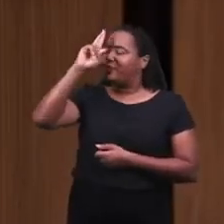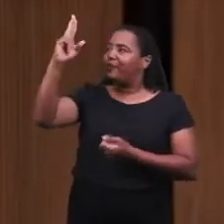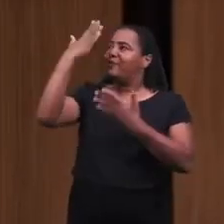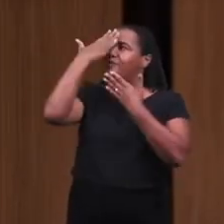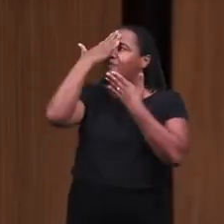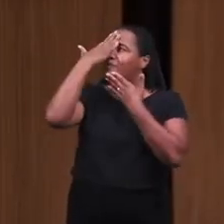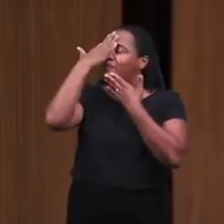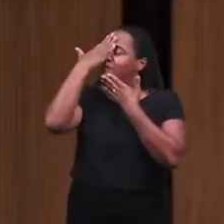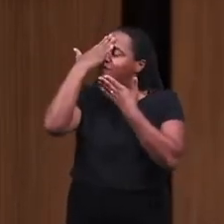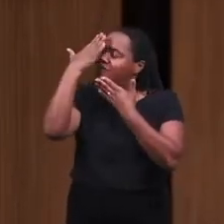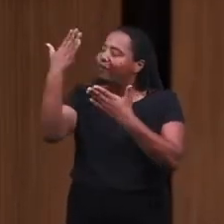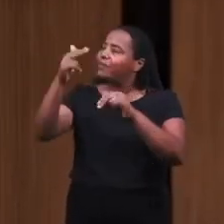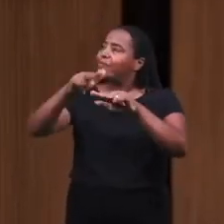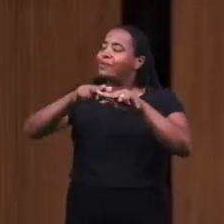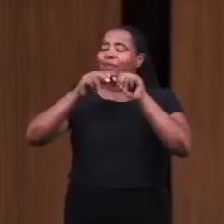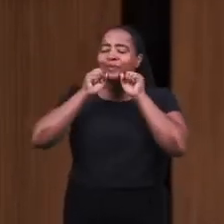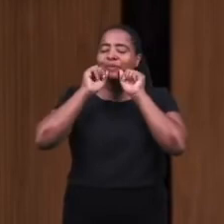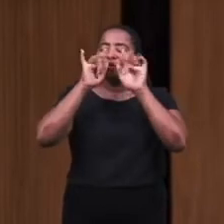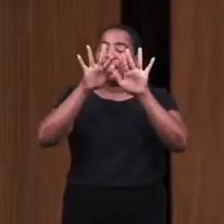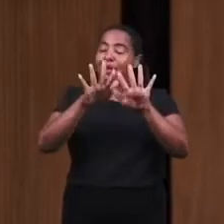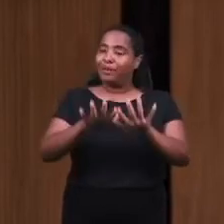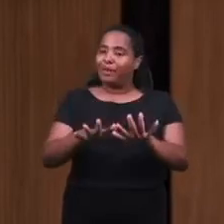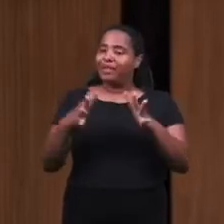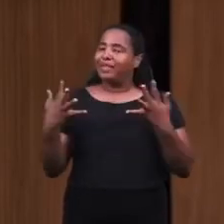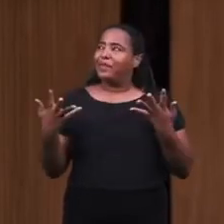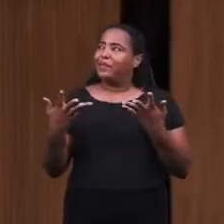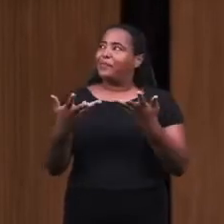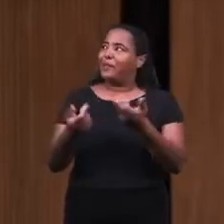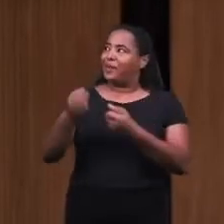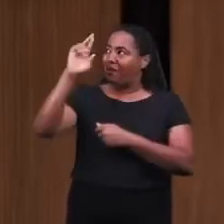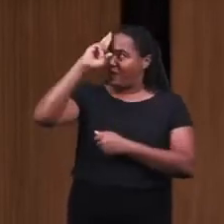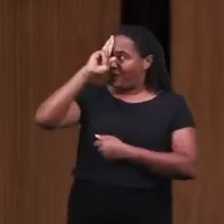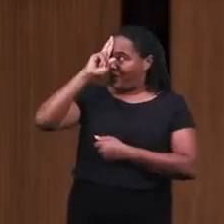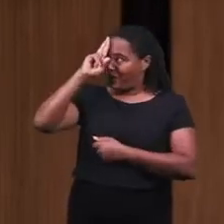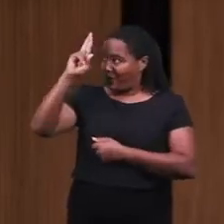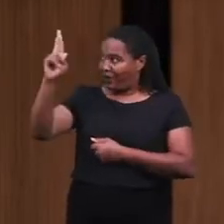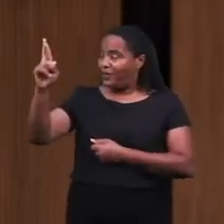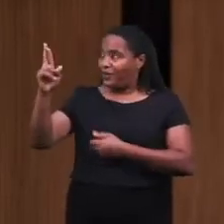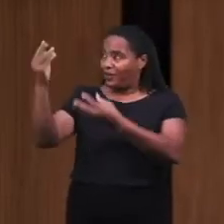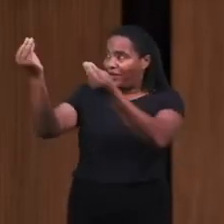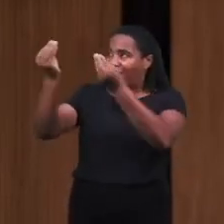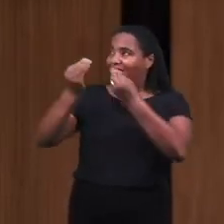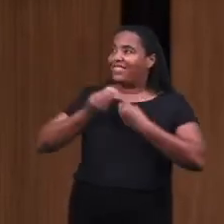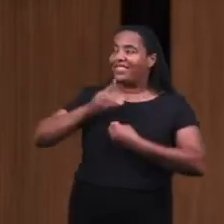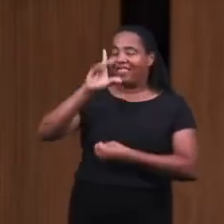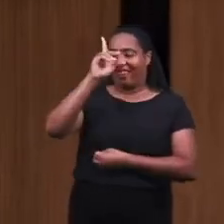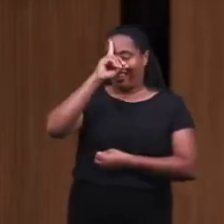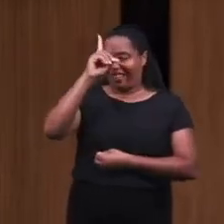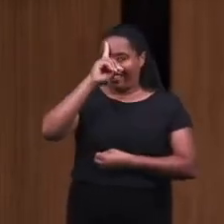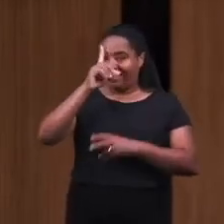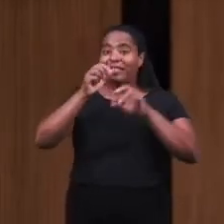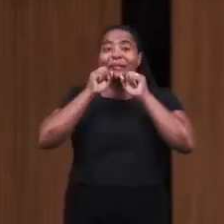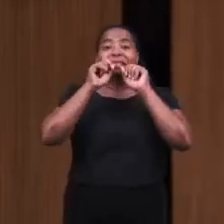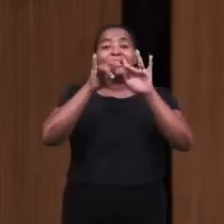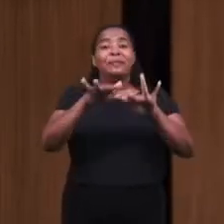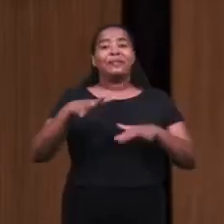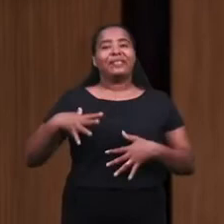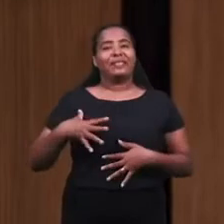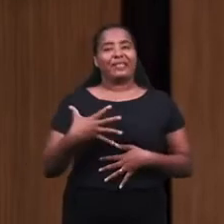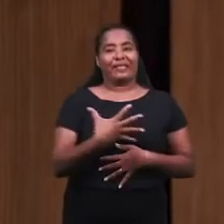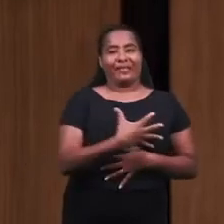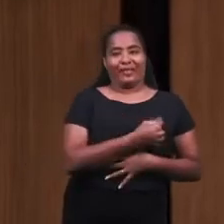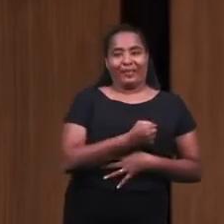glorify you, to bless you for this blessing, this amazing blessing that you have given us, for